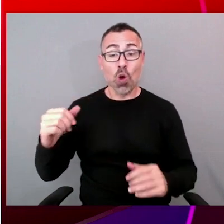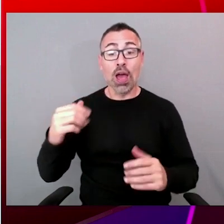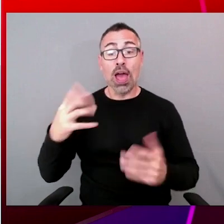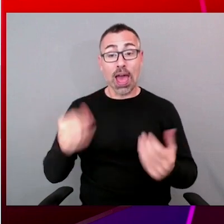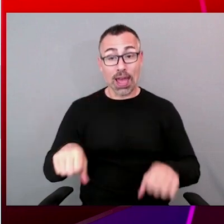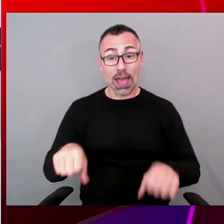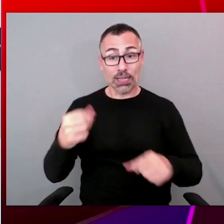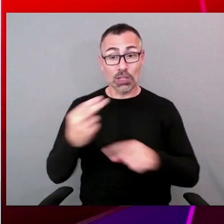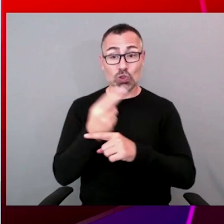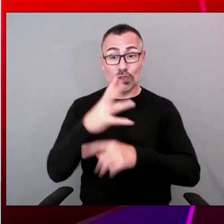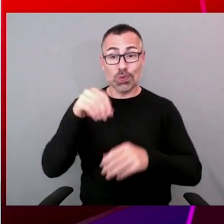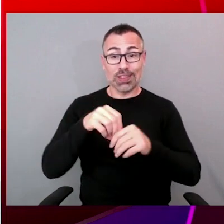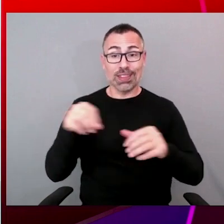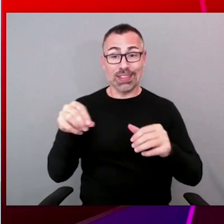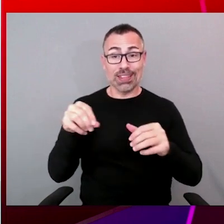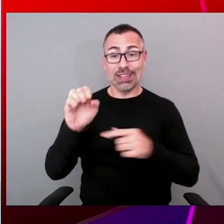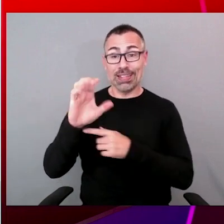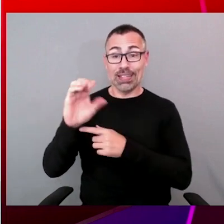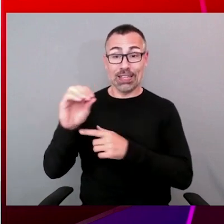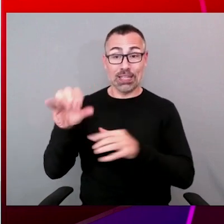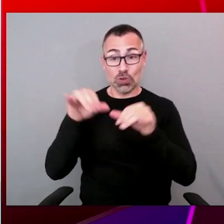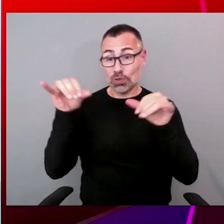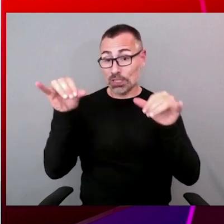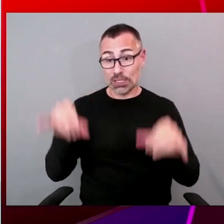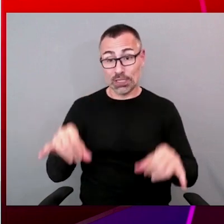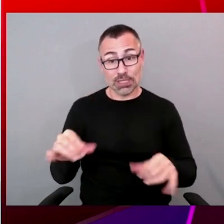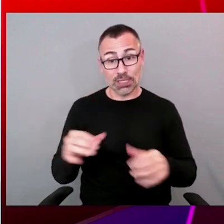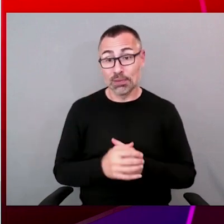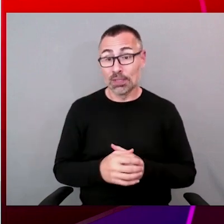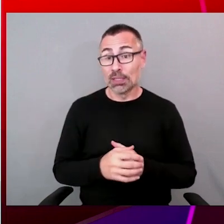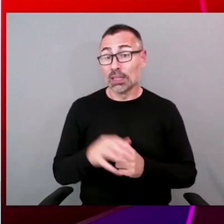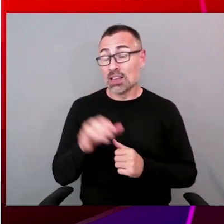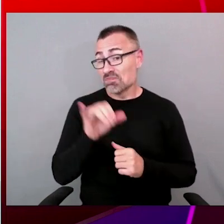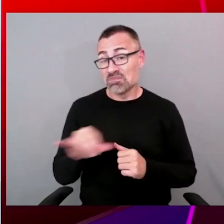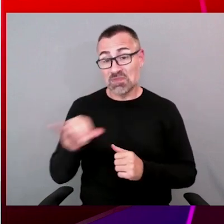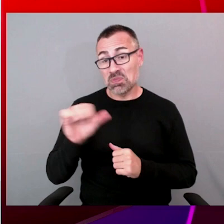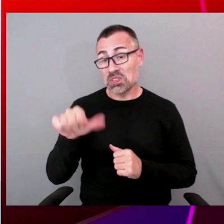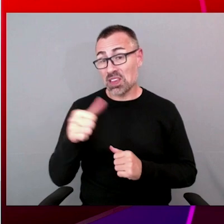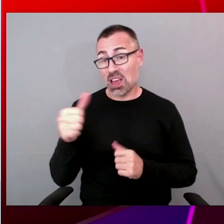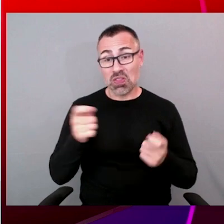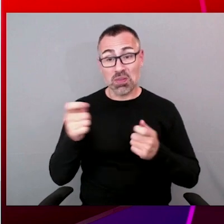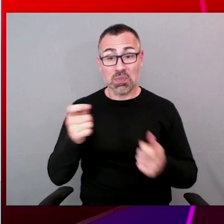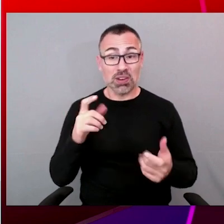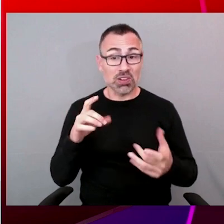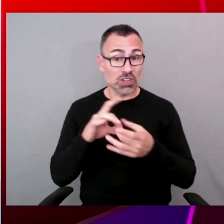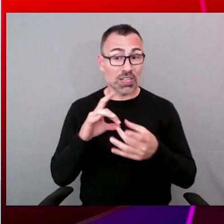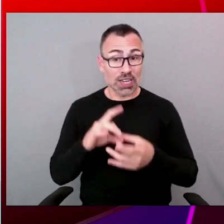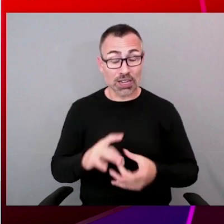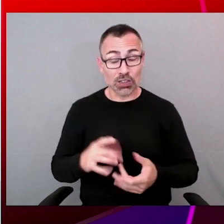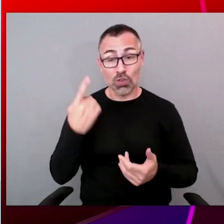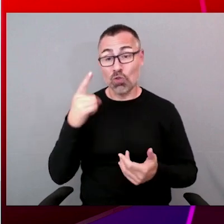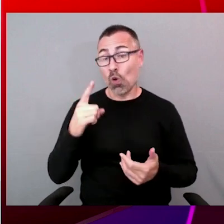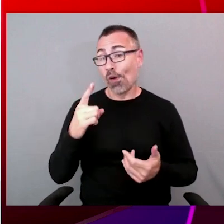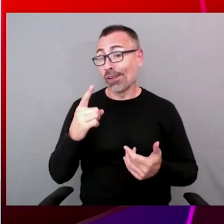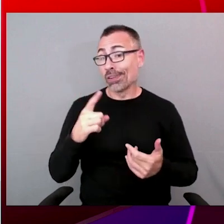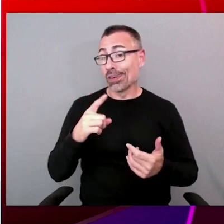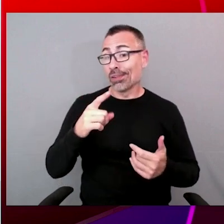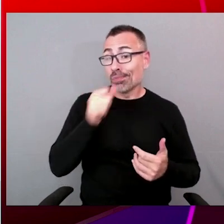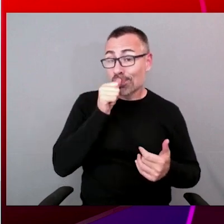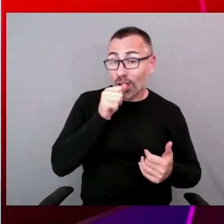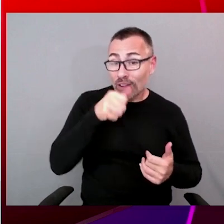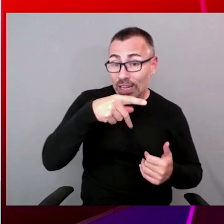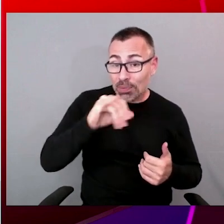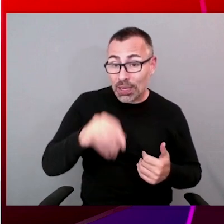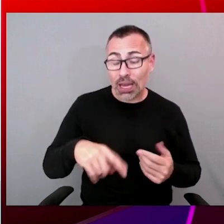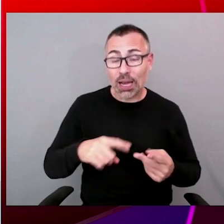of AppFlow. Right? Same as any other managed connector, they can implement it for private APIs or internal applications.